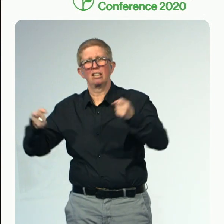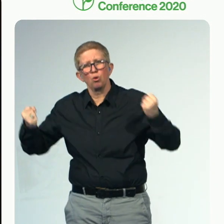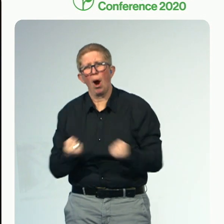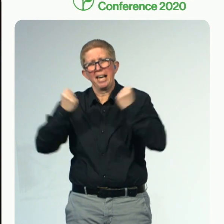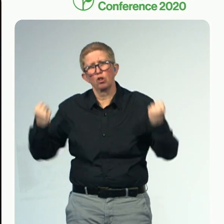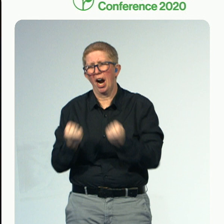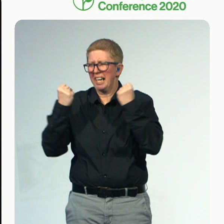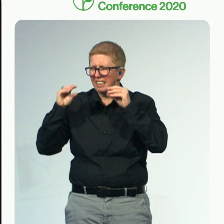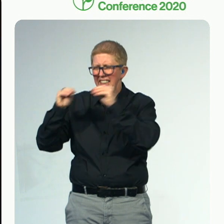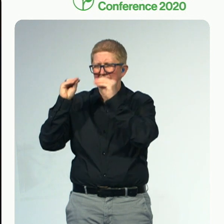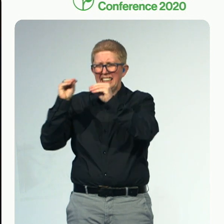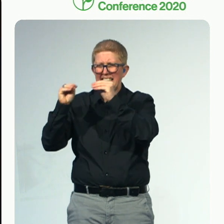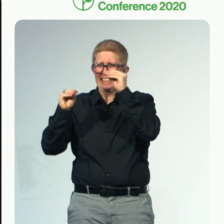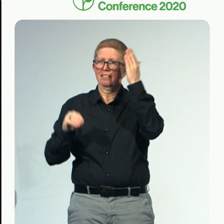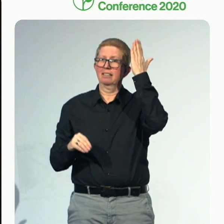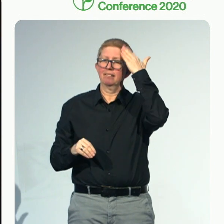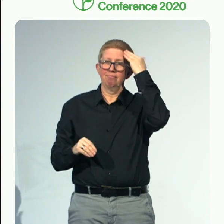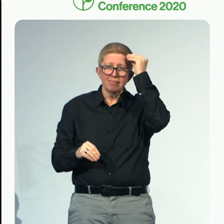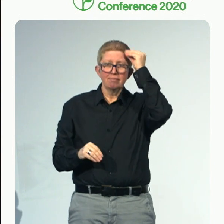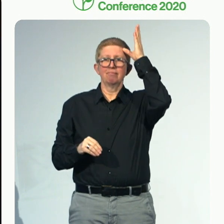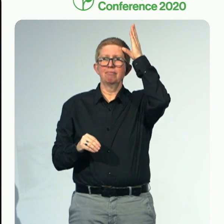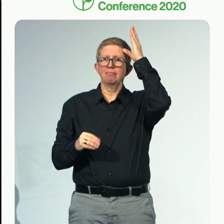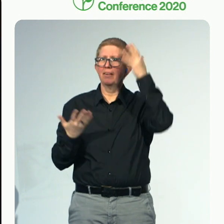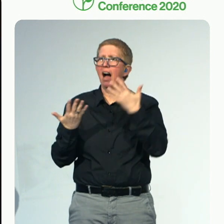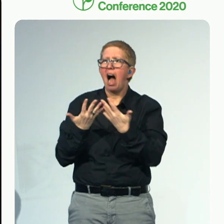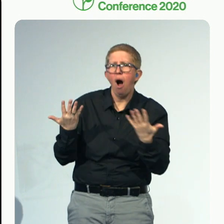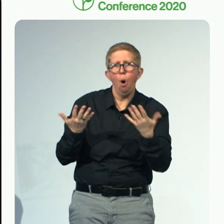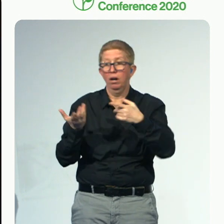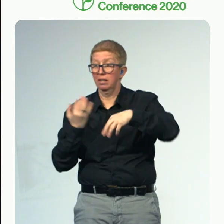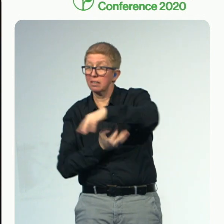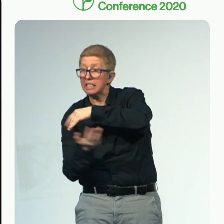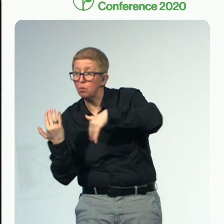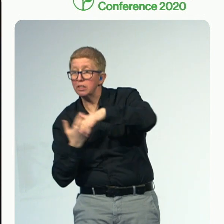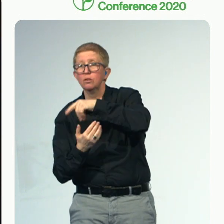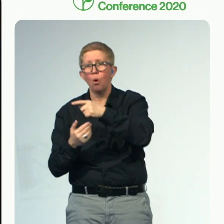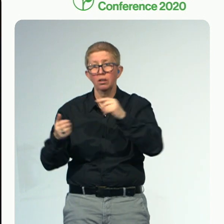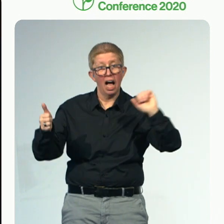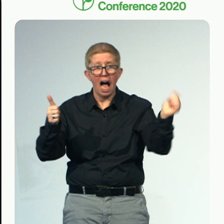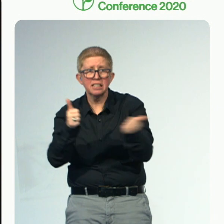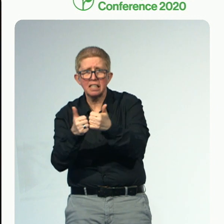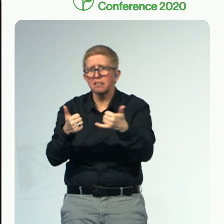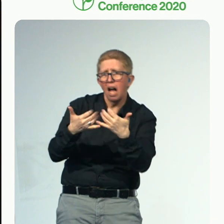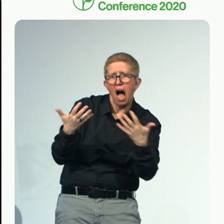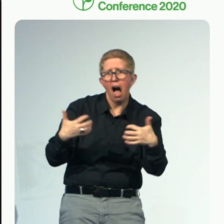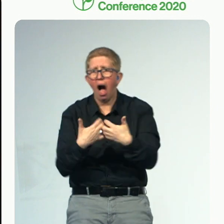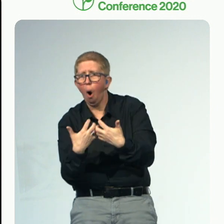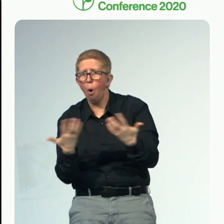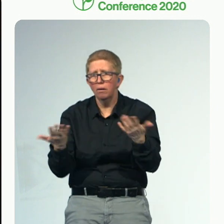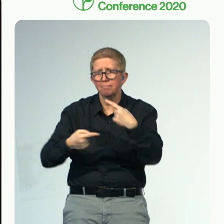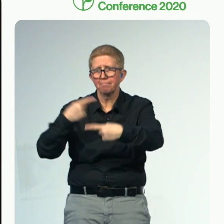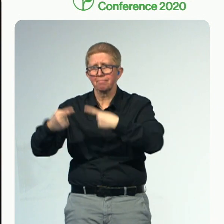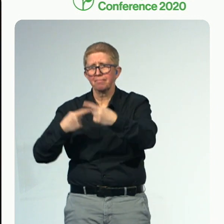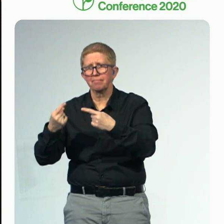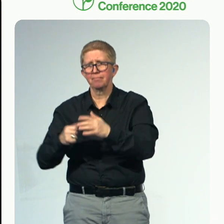assistance situations. So we have teachers, and next we will have to create a very good